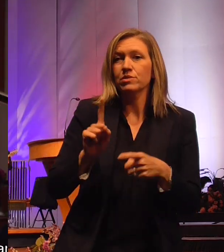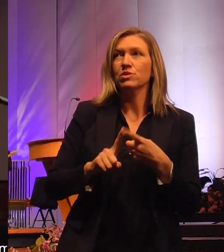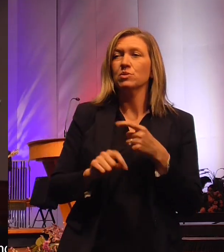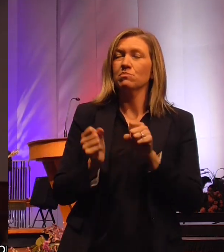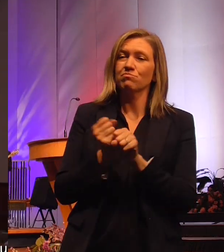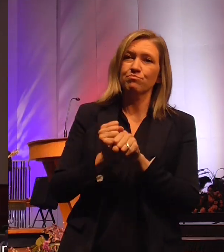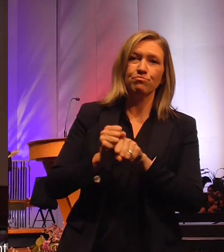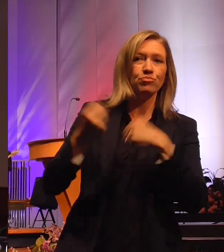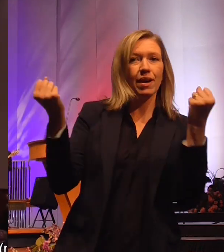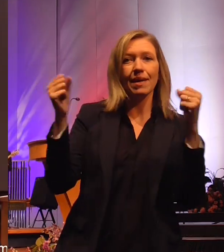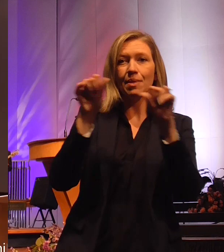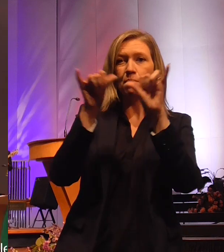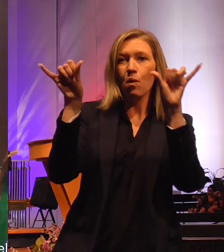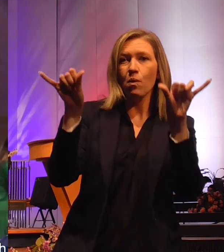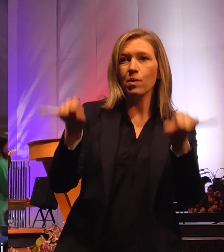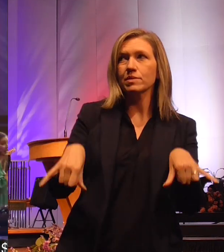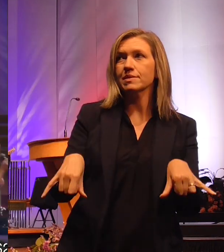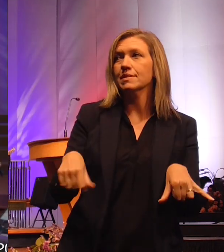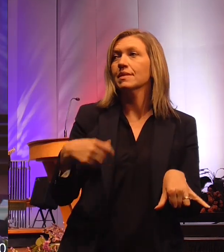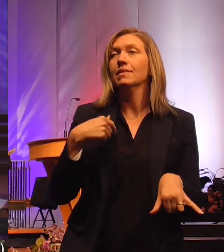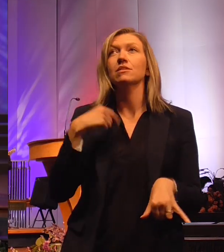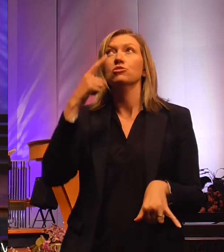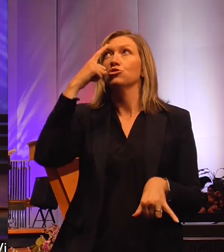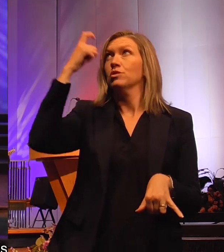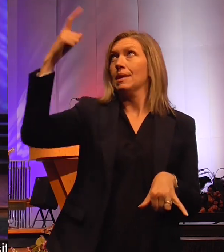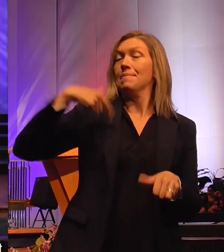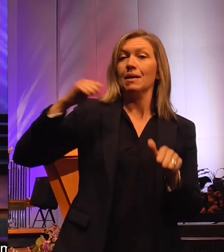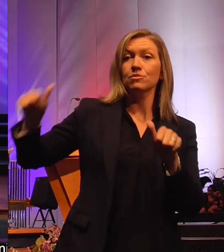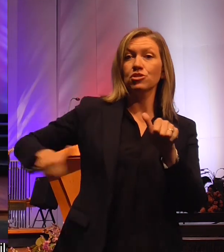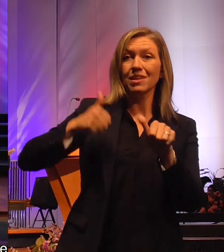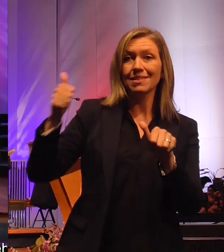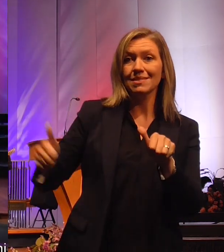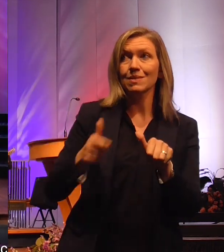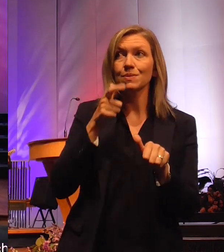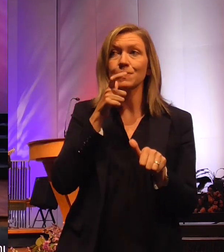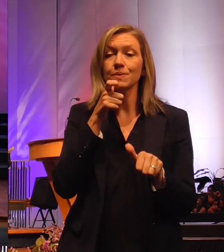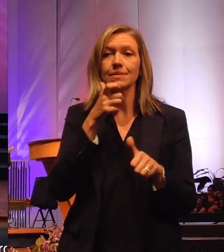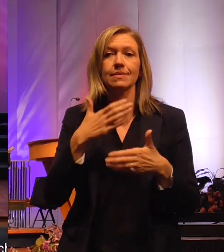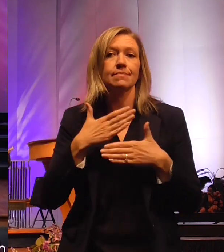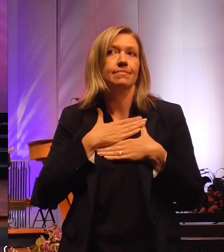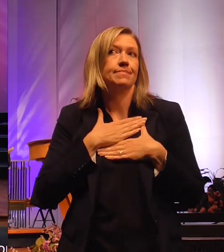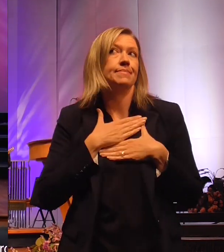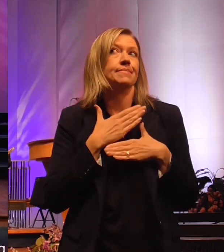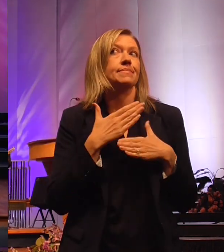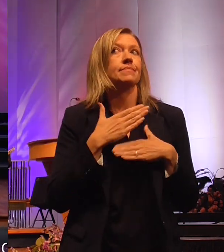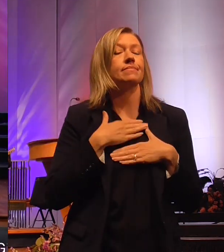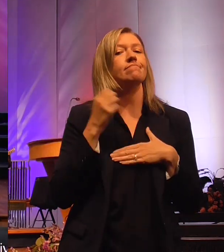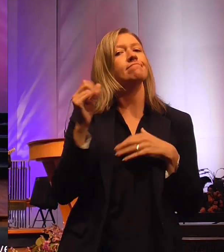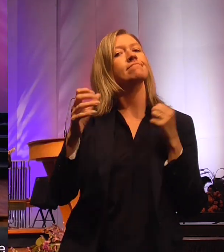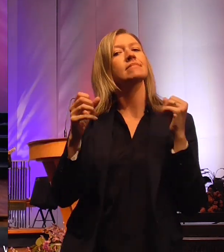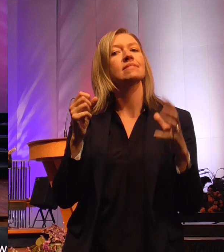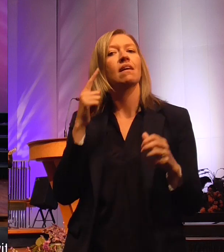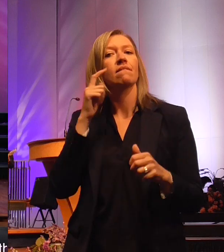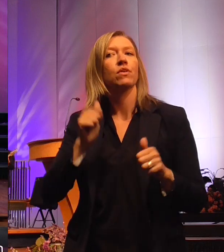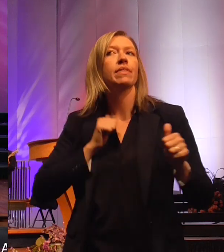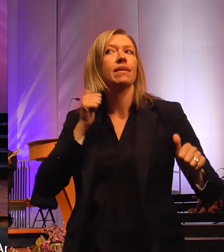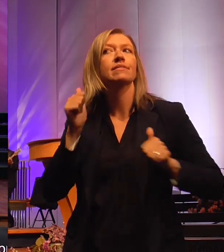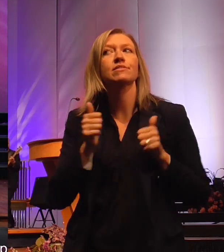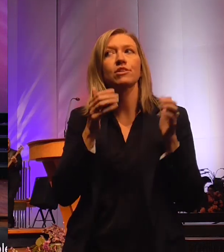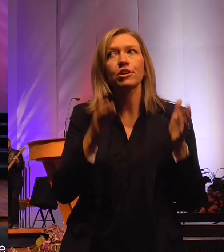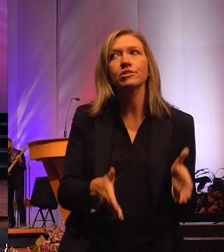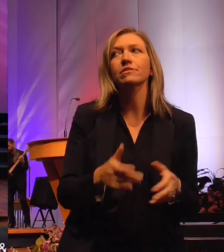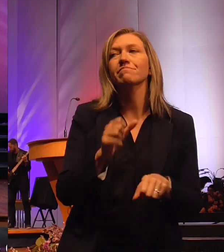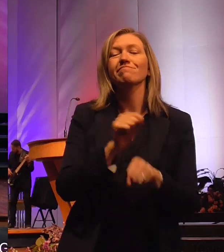break the mold. The only dream that I've been chasing is my own. So I sing a song for